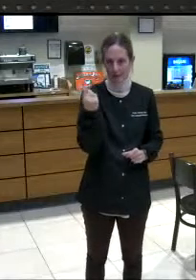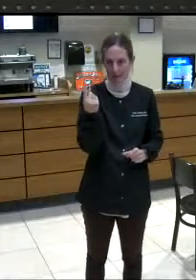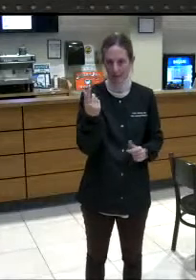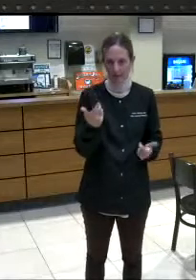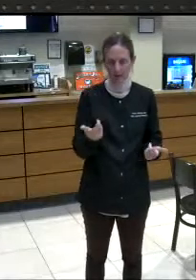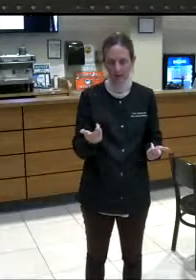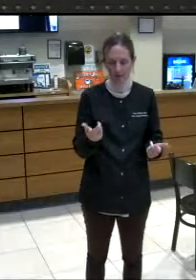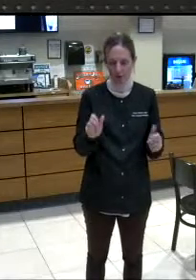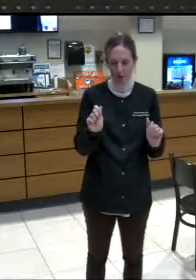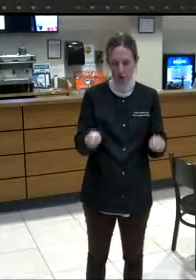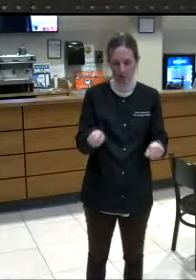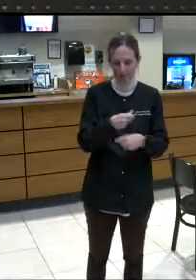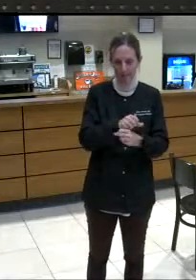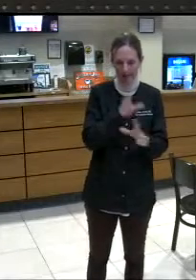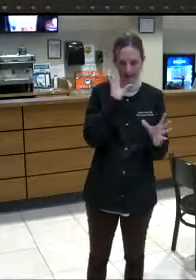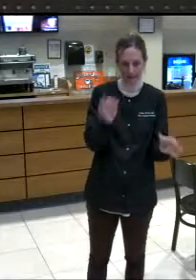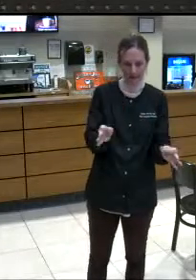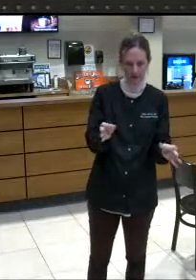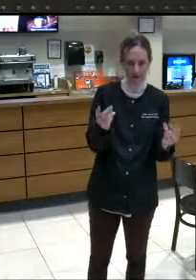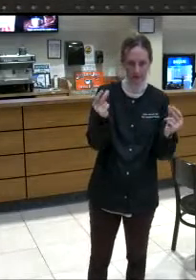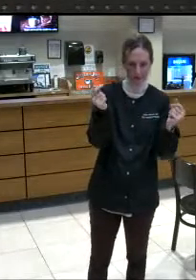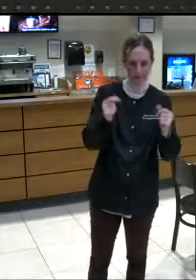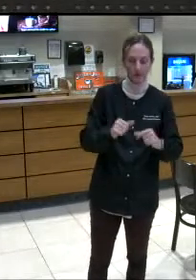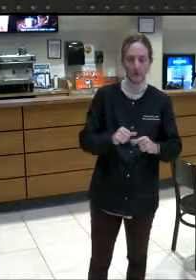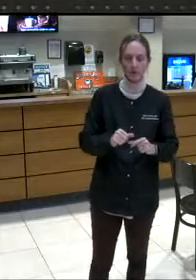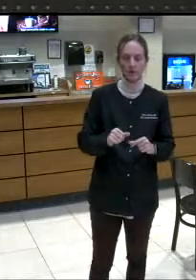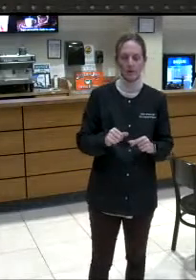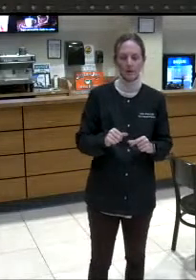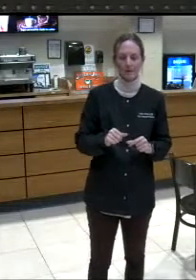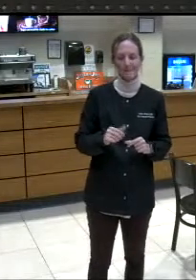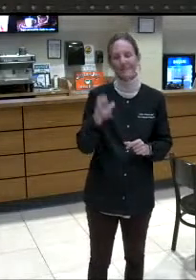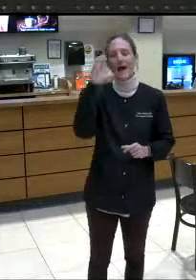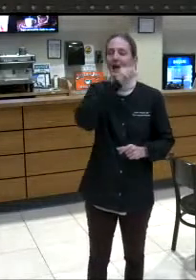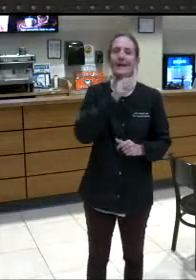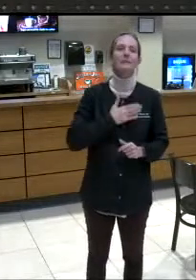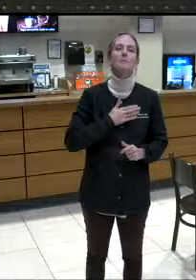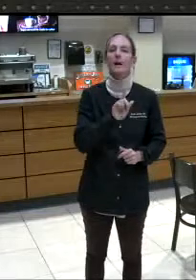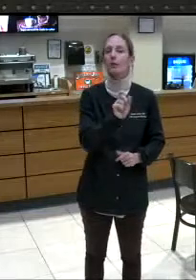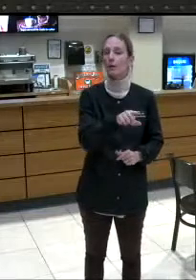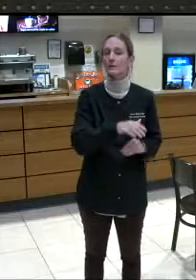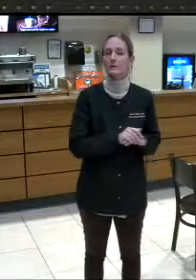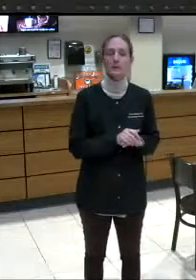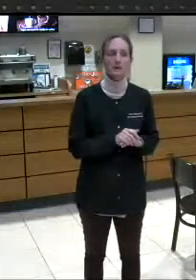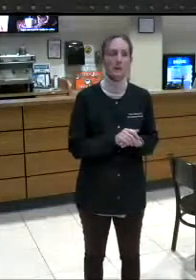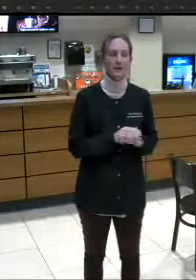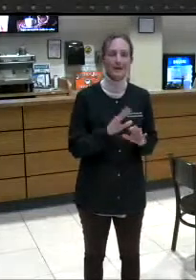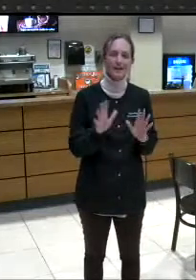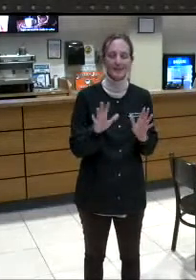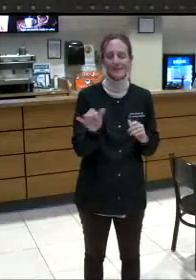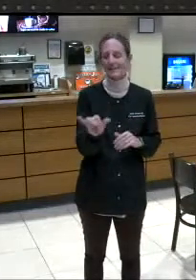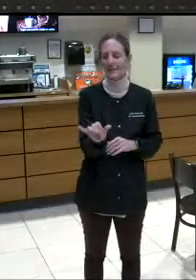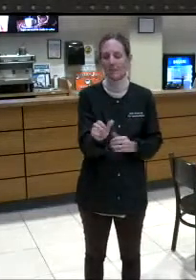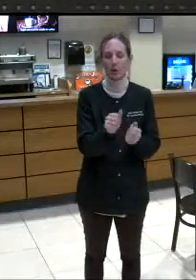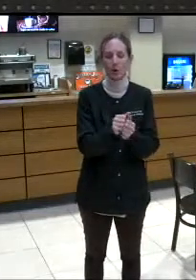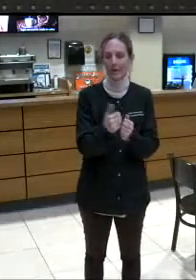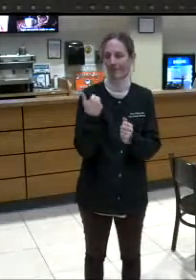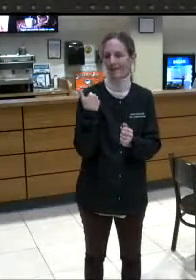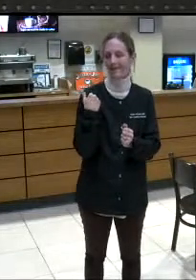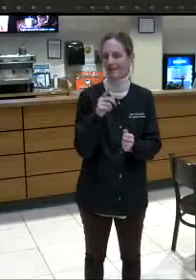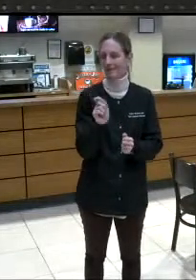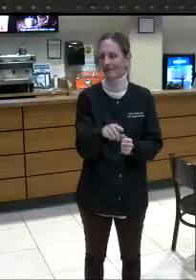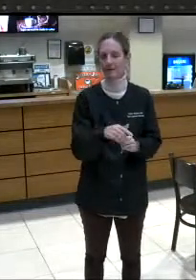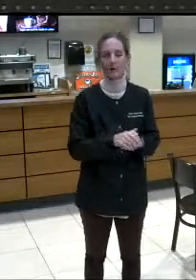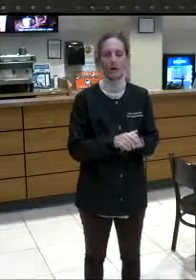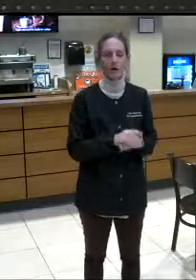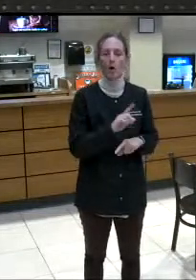make a decision on right then. I guess my question is sort of similar to the earlier one. At what